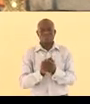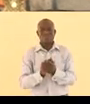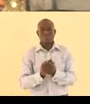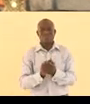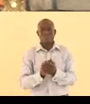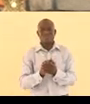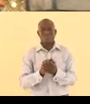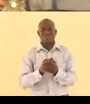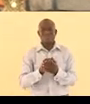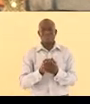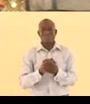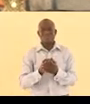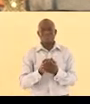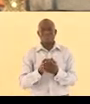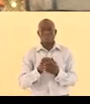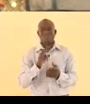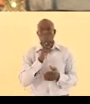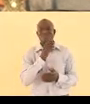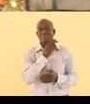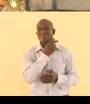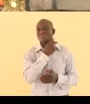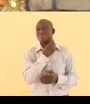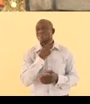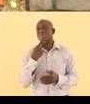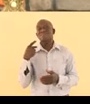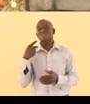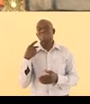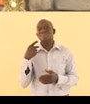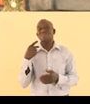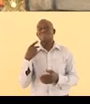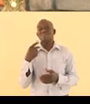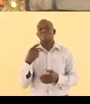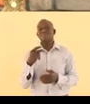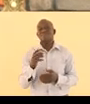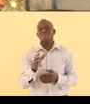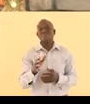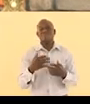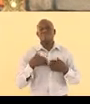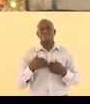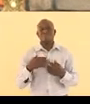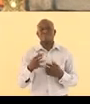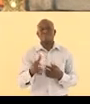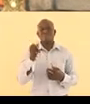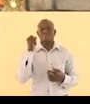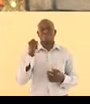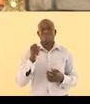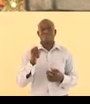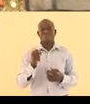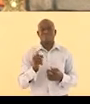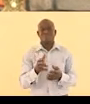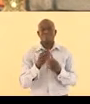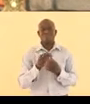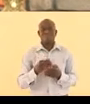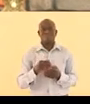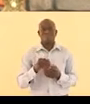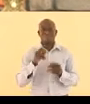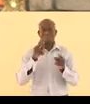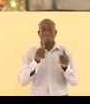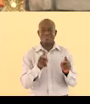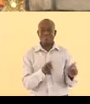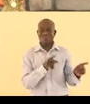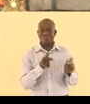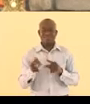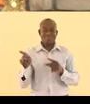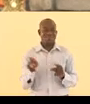adopted a particular party. How many of you saw it? 1,000 clerics have adopted a particular party, and